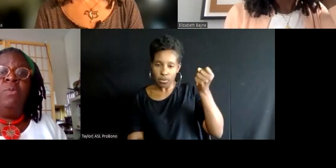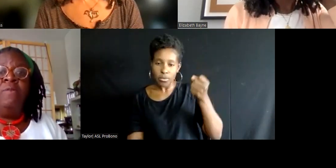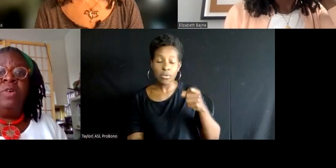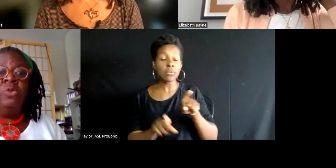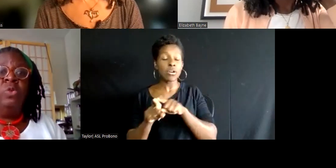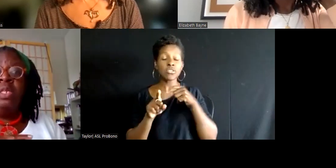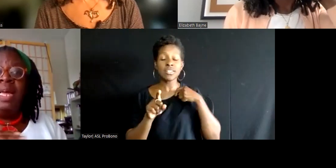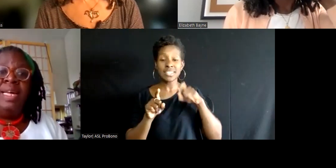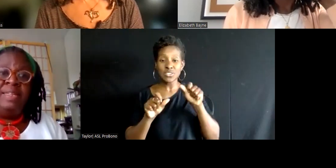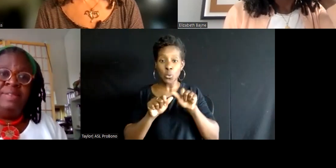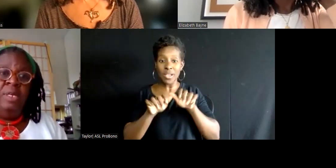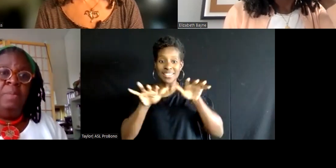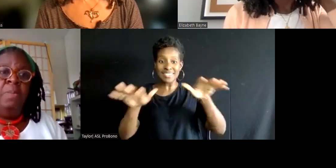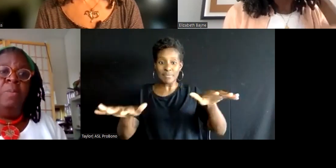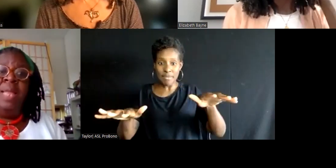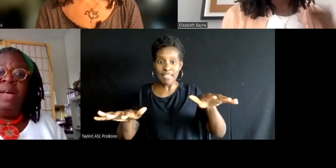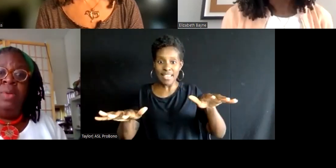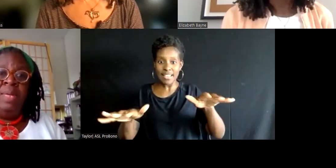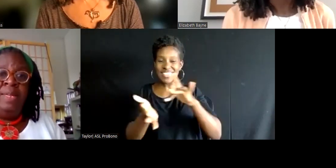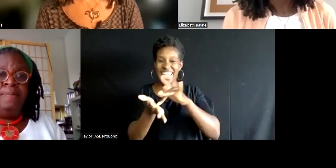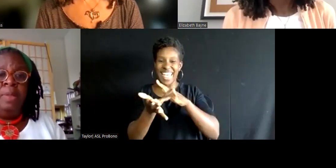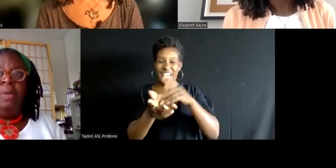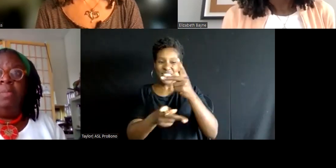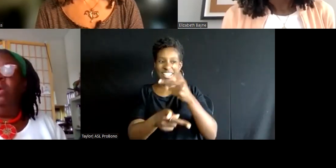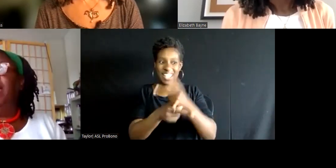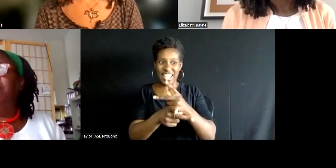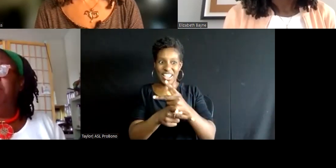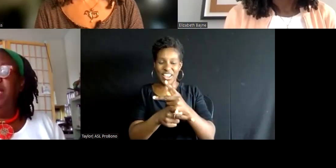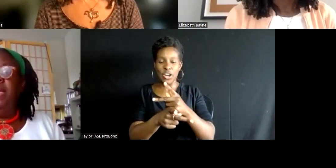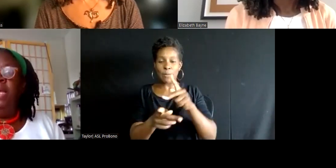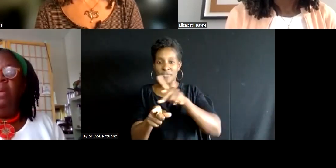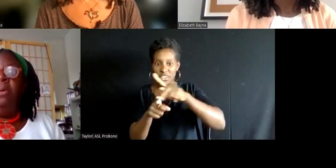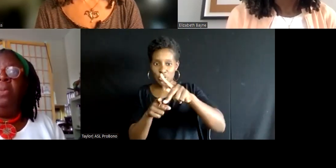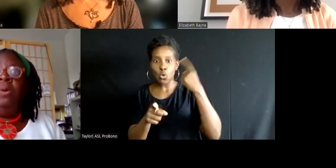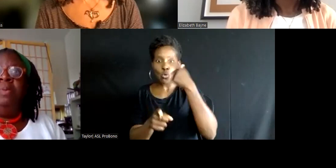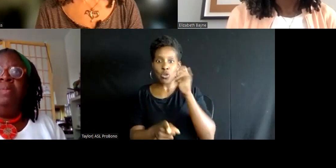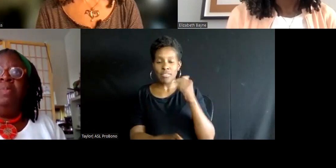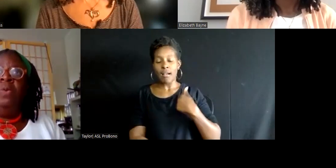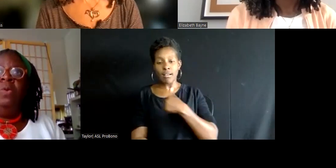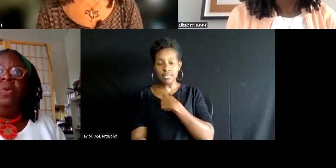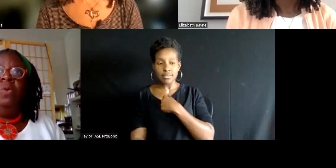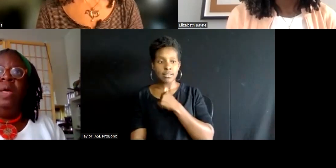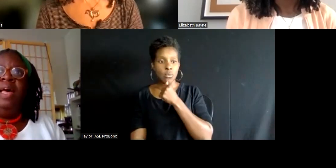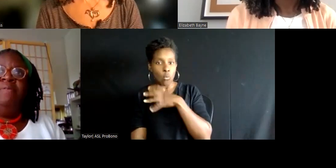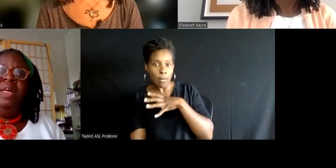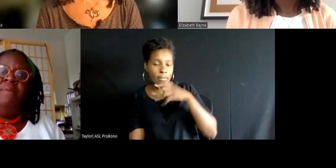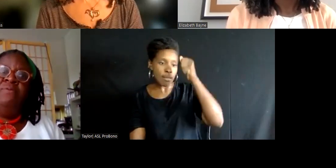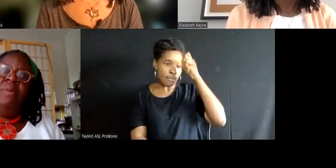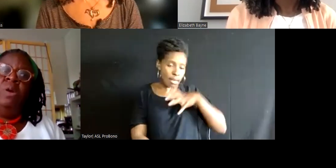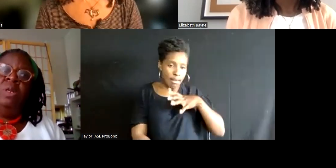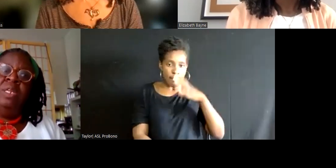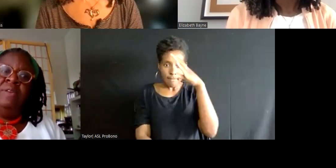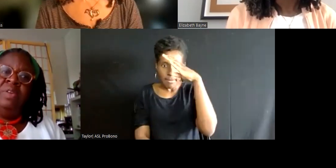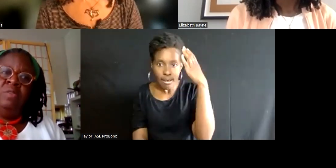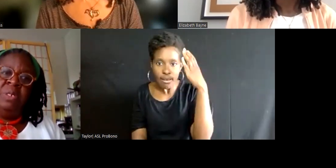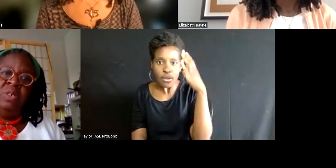industry to have more folks who look like us, more Black women, more Black men, but more people who have come